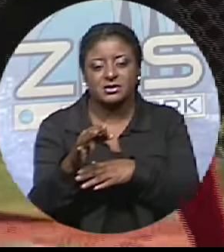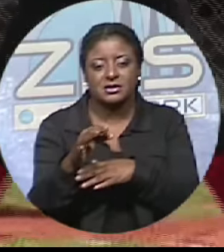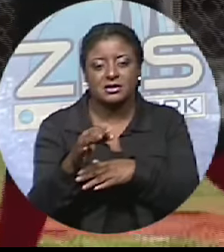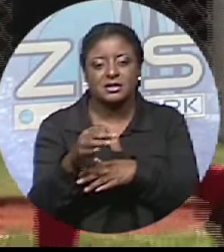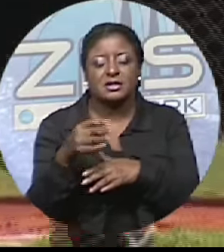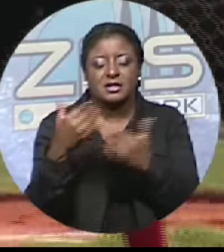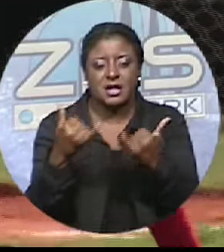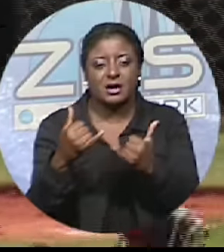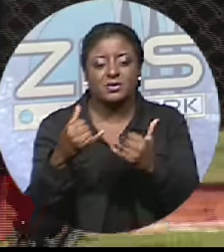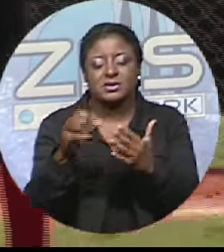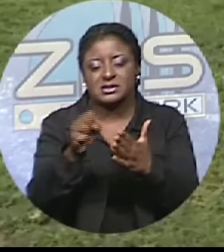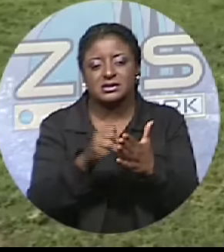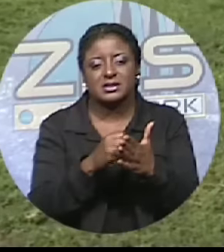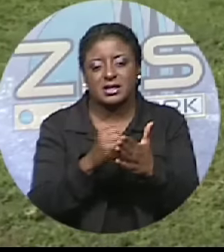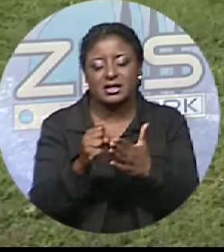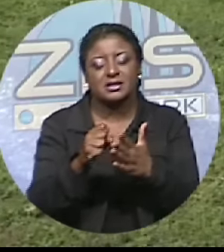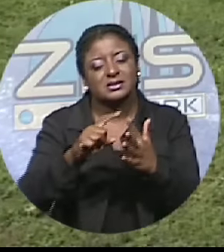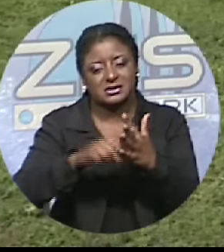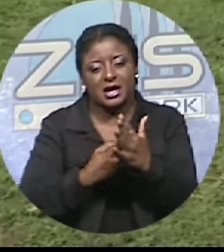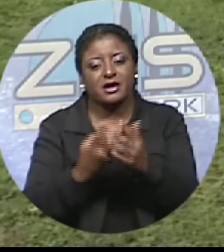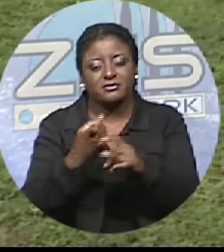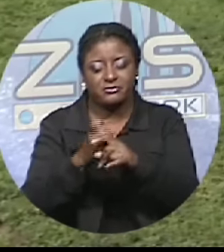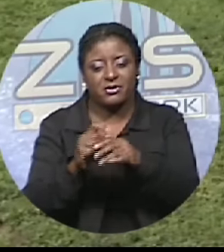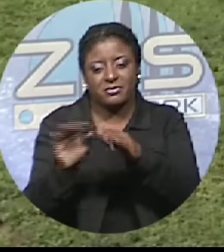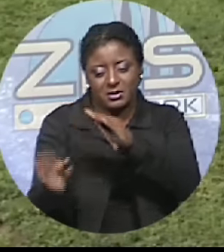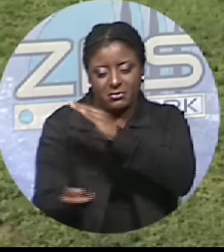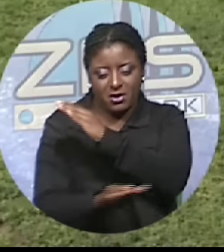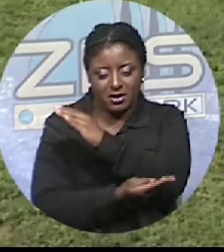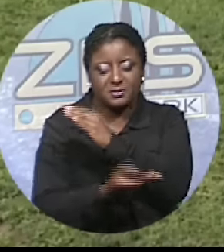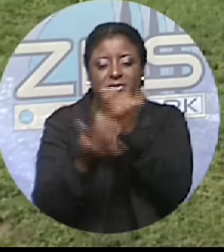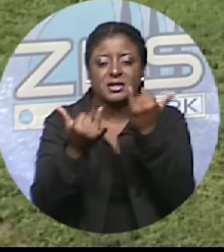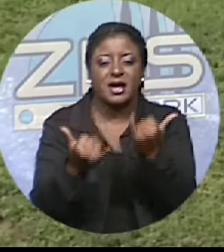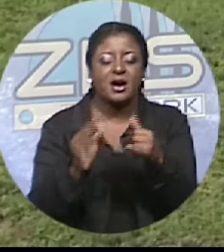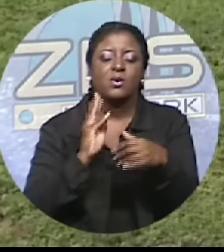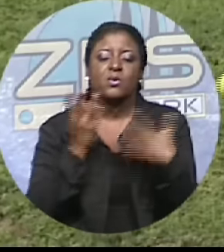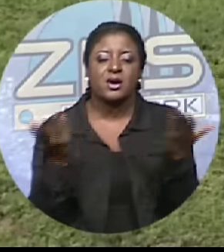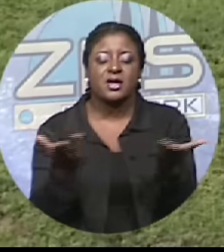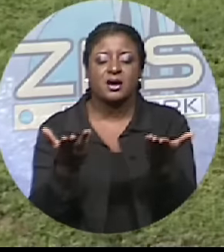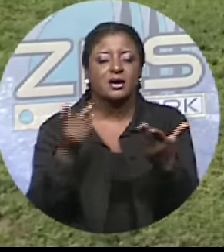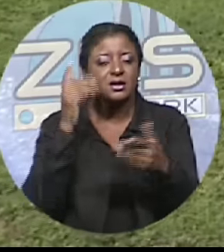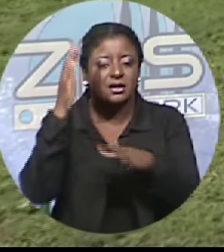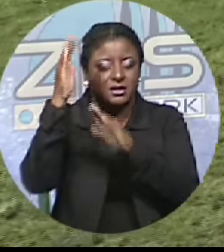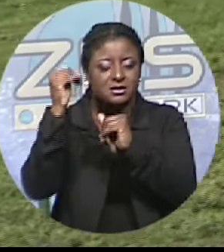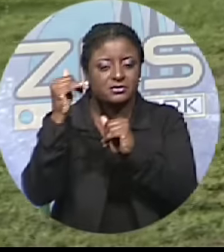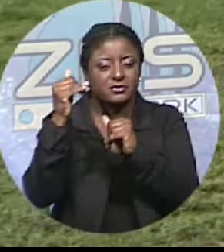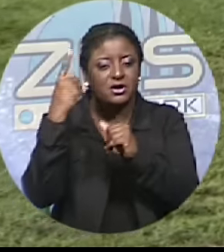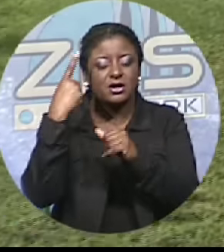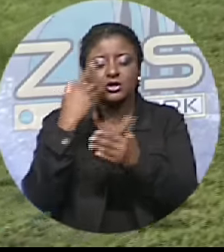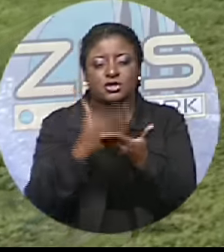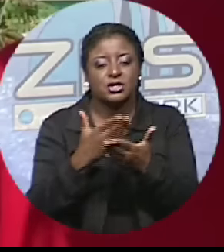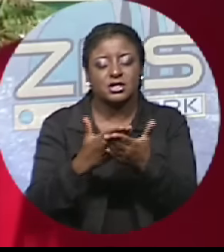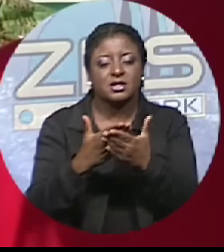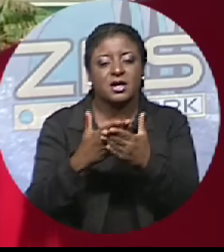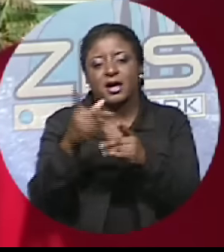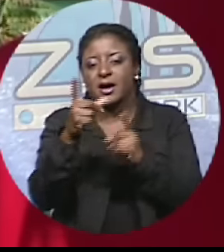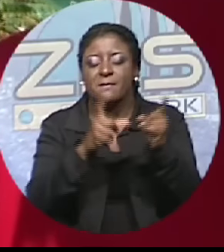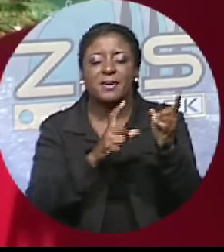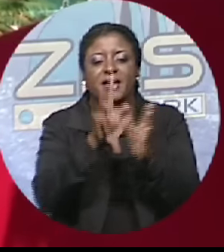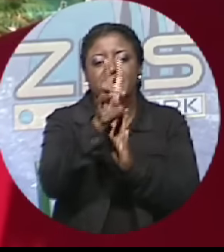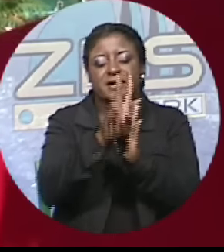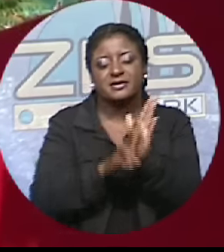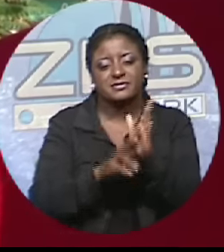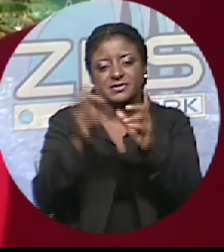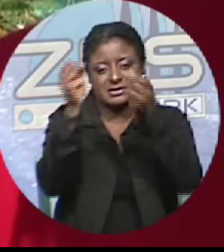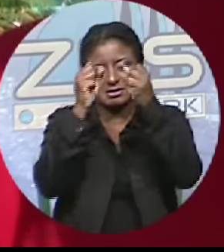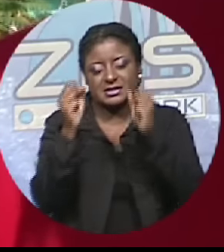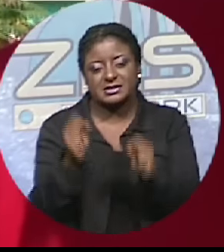we signed the song, started from the bottom, now we're here. So we're actually looking forward to a very good season, a competitive season, in which the championship, we look